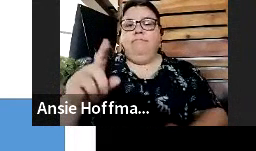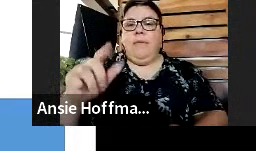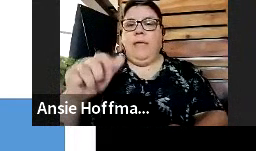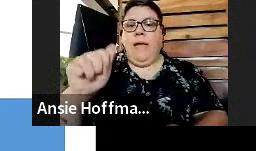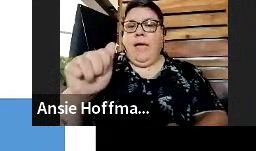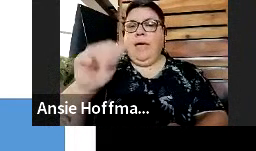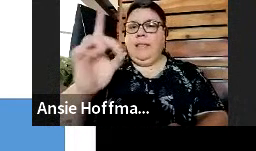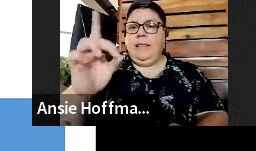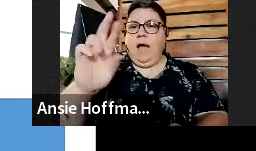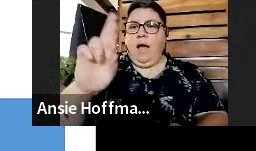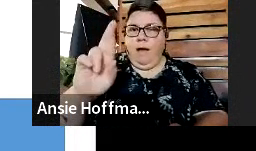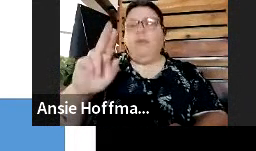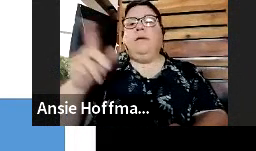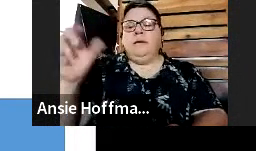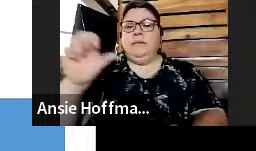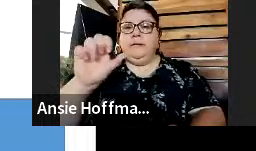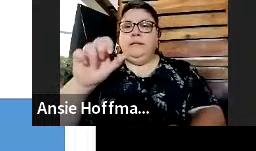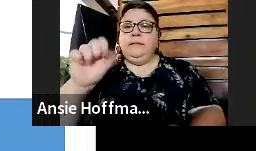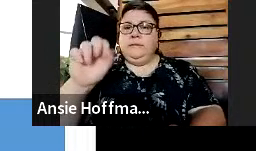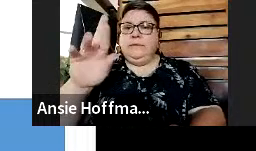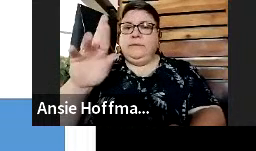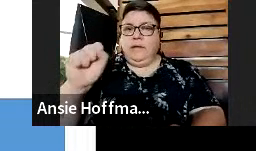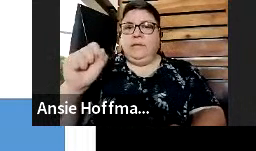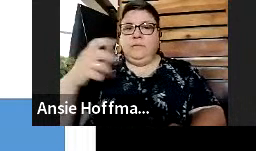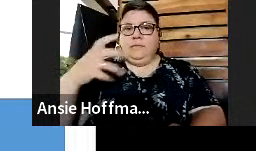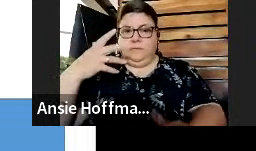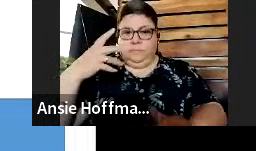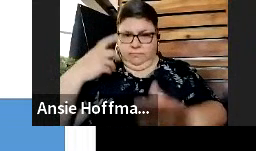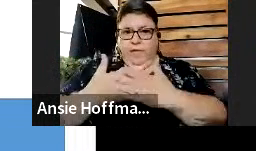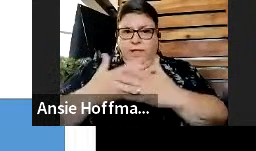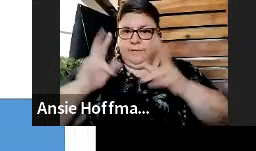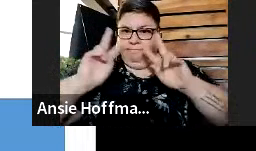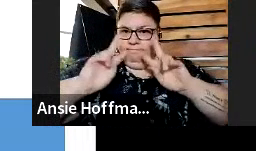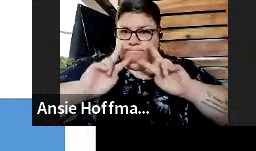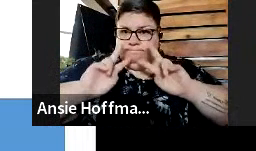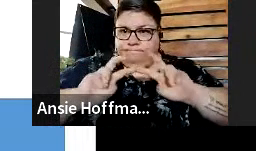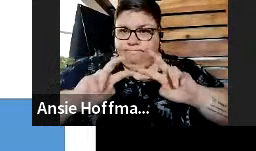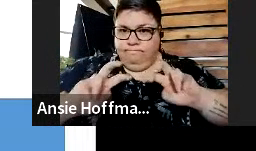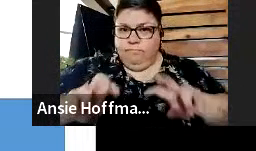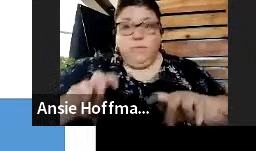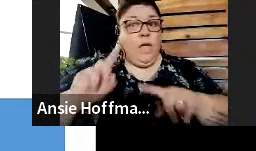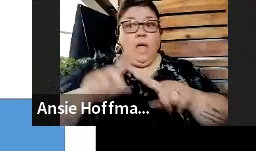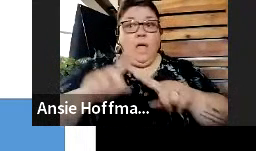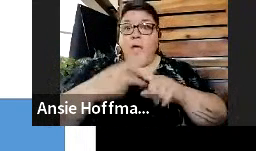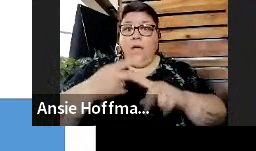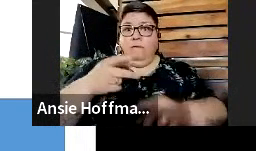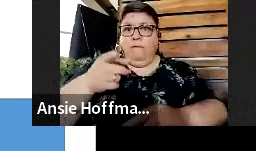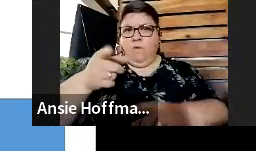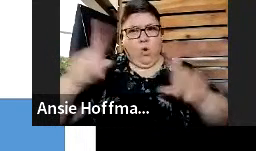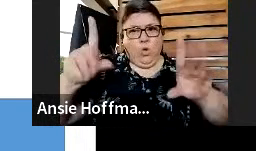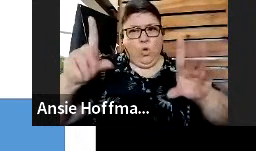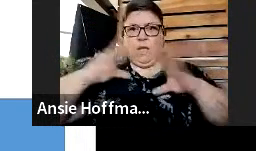SARS has provision for you to litigate our decisions through the courts.